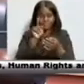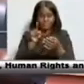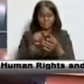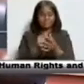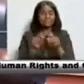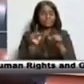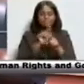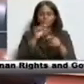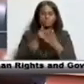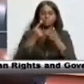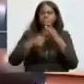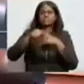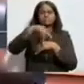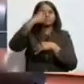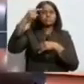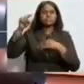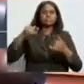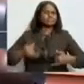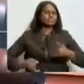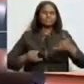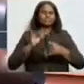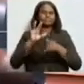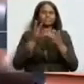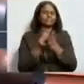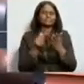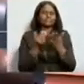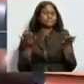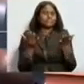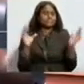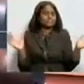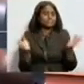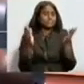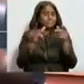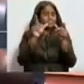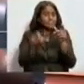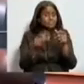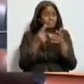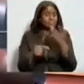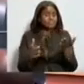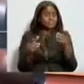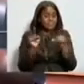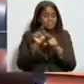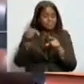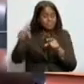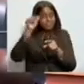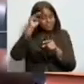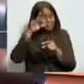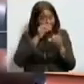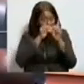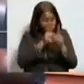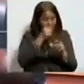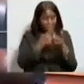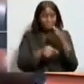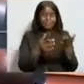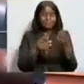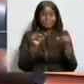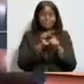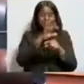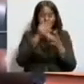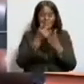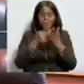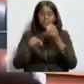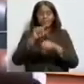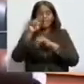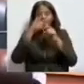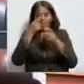$2.5 billion, are out there enjoying the money. What motivated that individual, that minister, to make such a decision? Those are